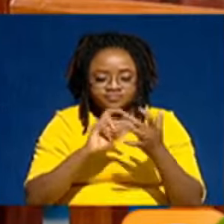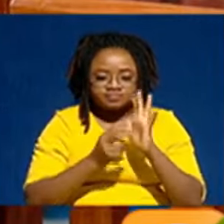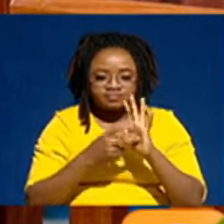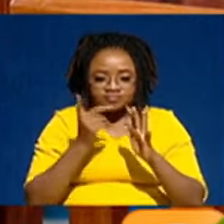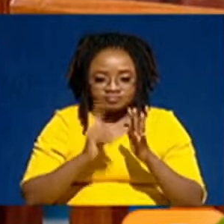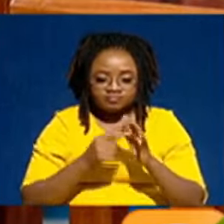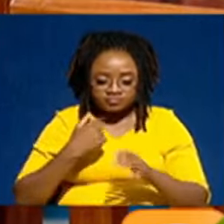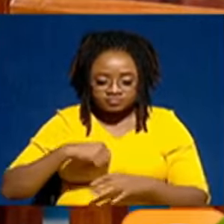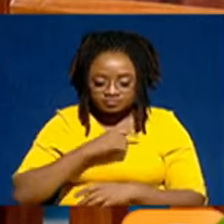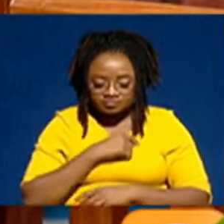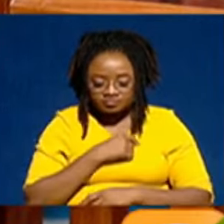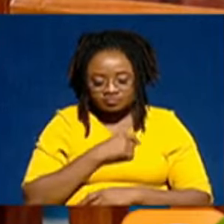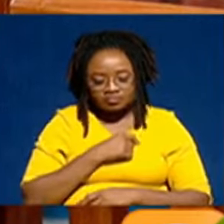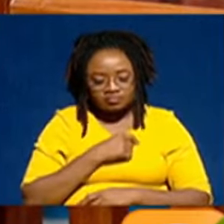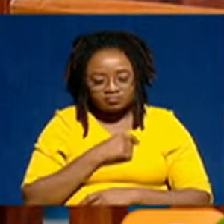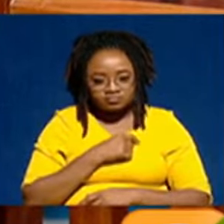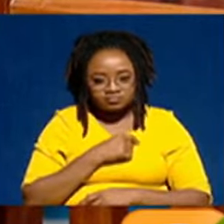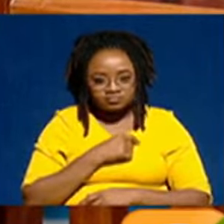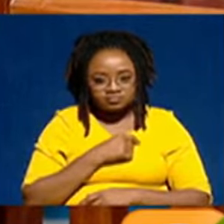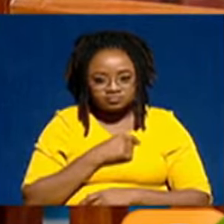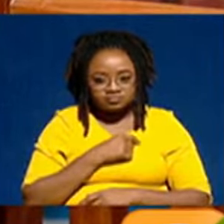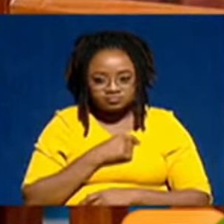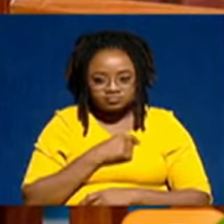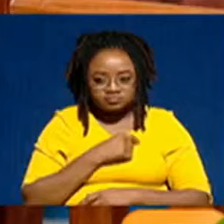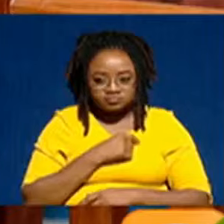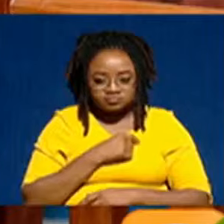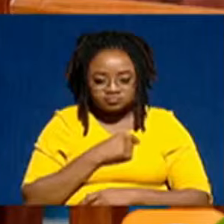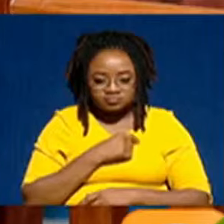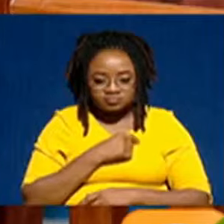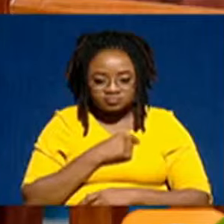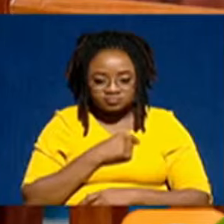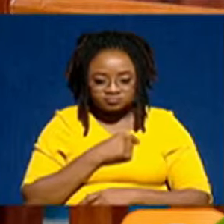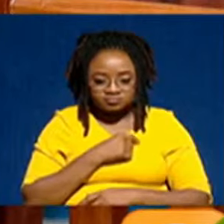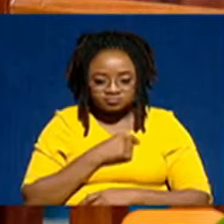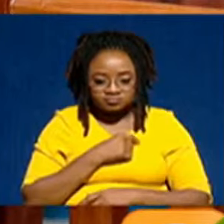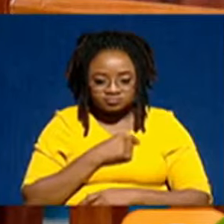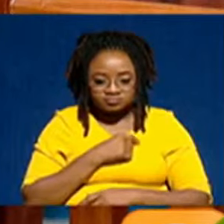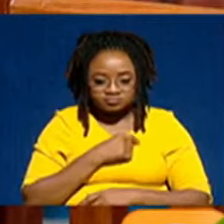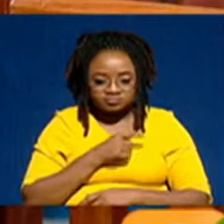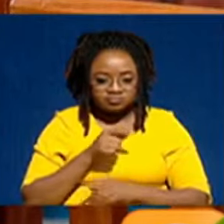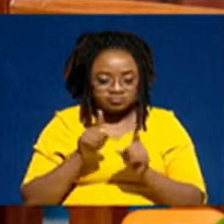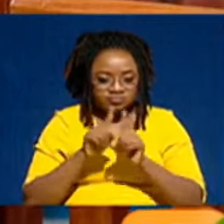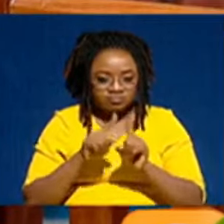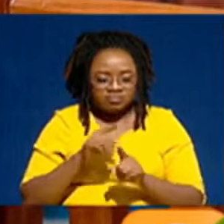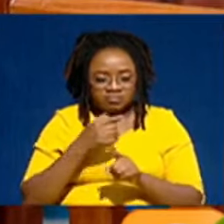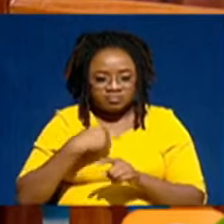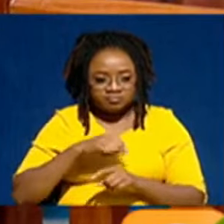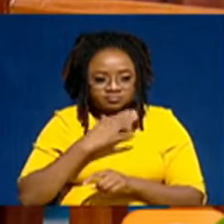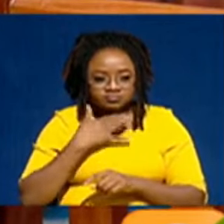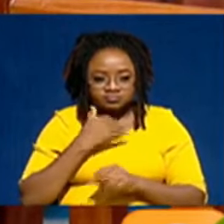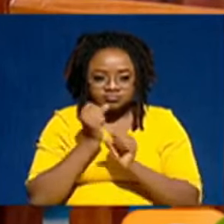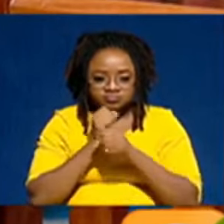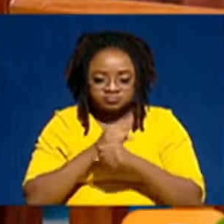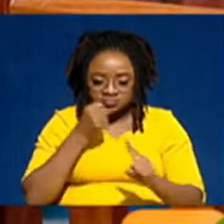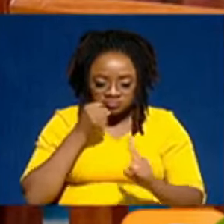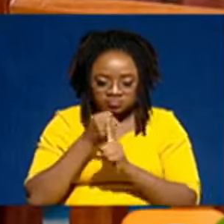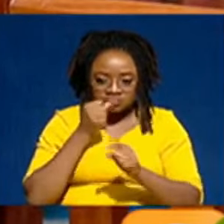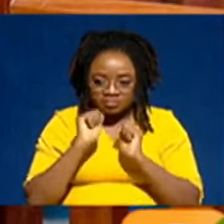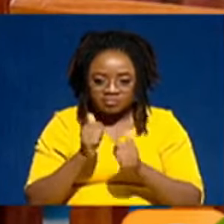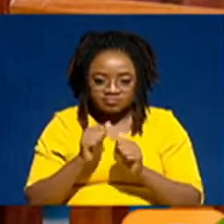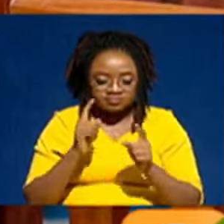also to make a really call to action, especially to our governor, but also even to the national government, that we